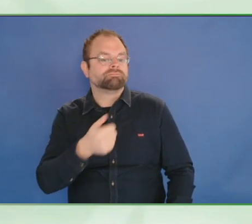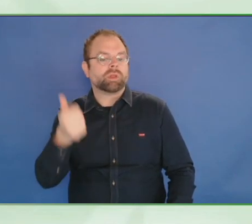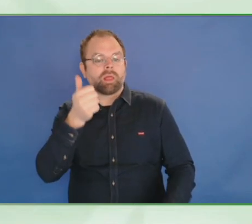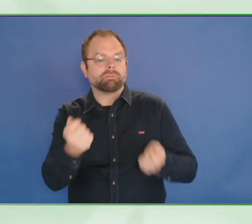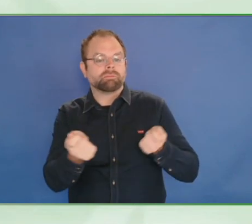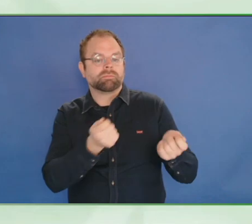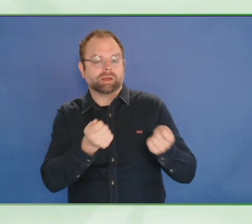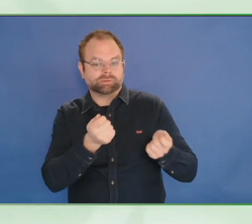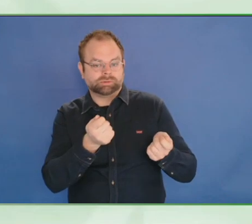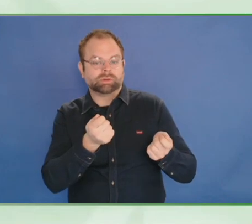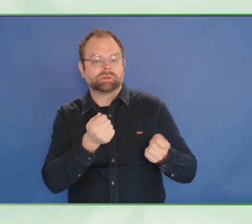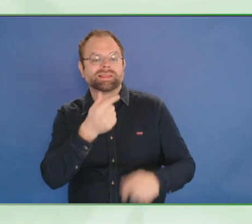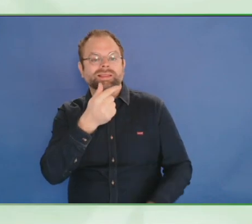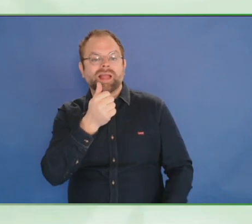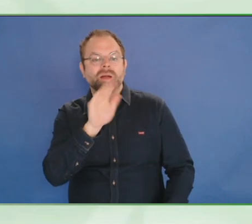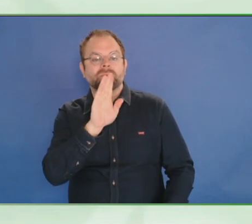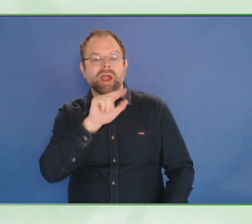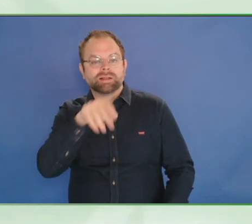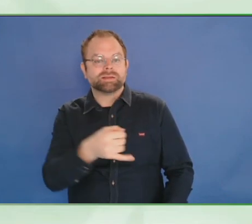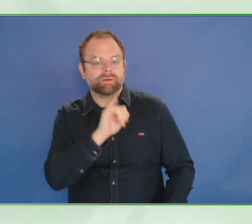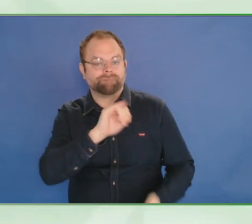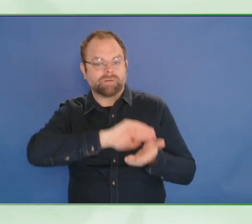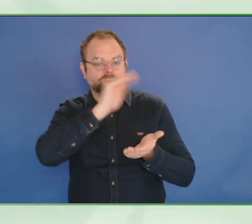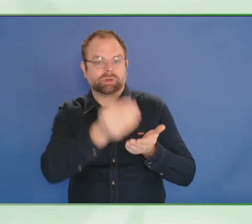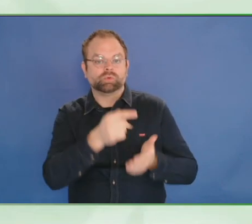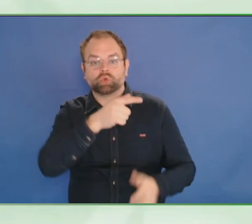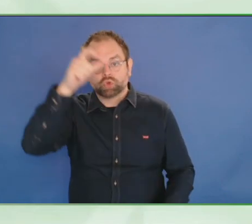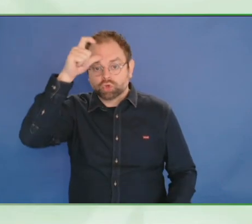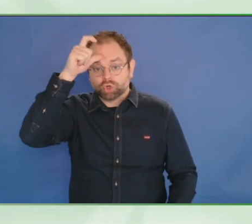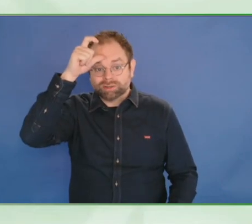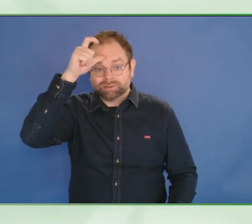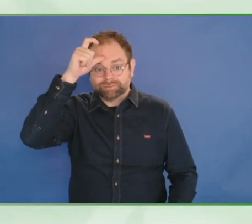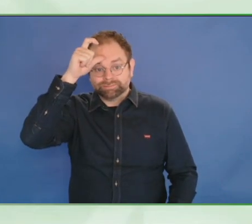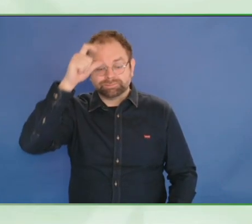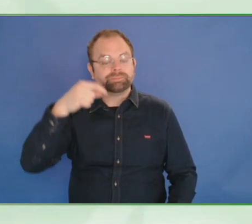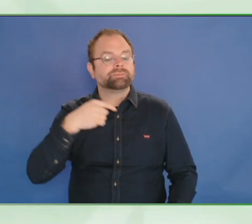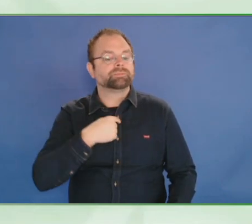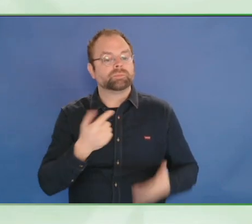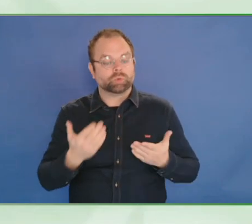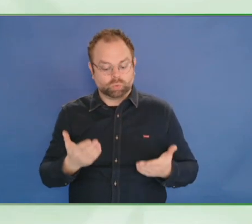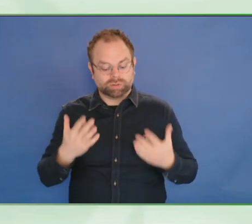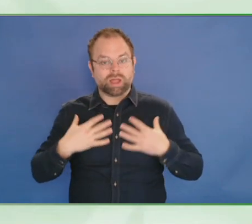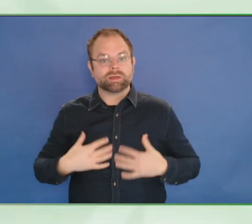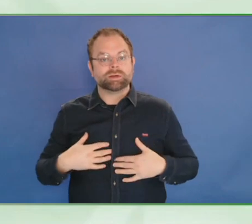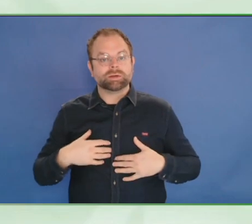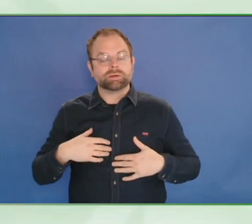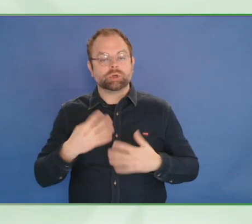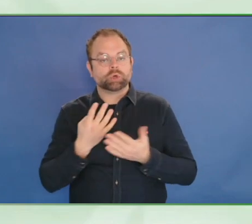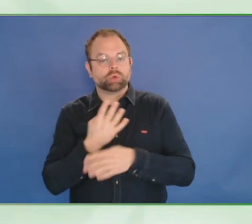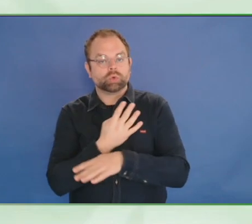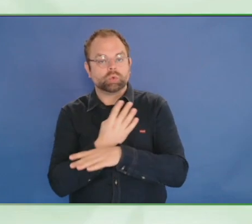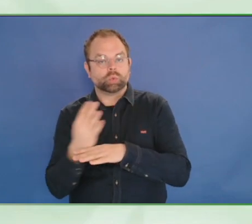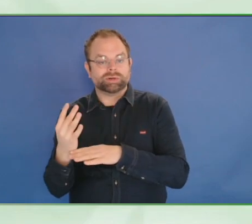Today I'm wearing a green jacket. I have black blues